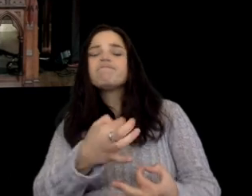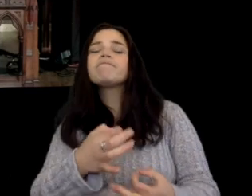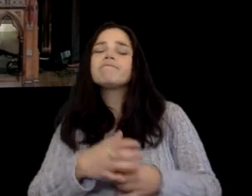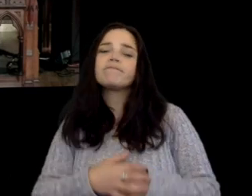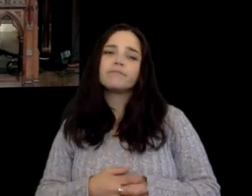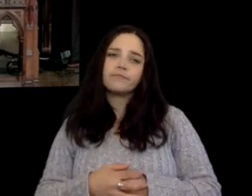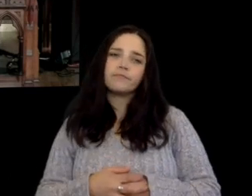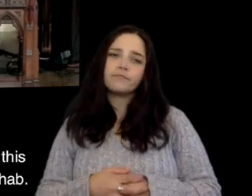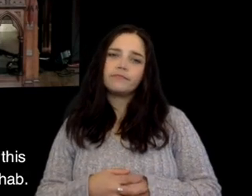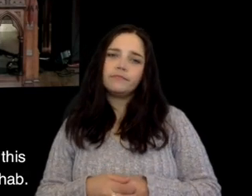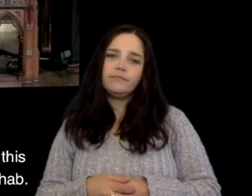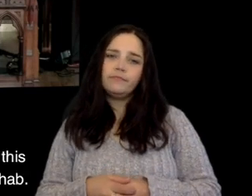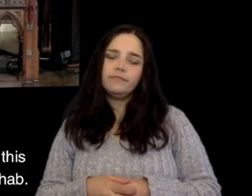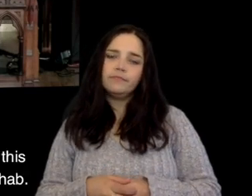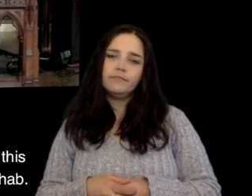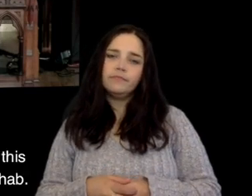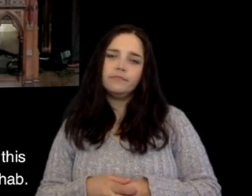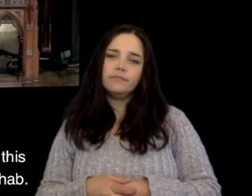be?